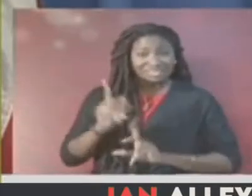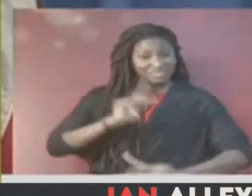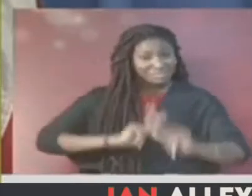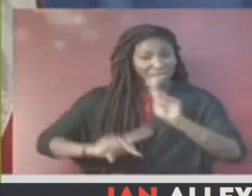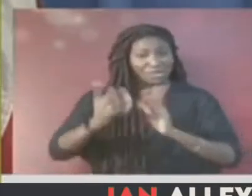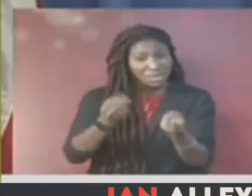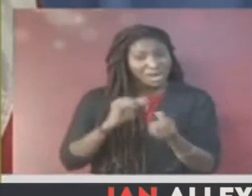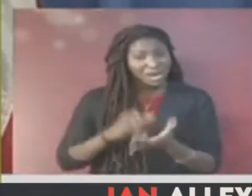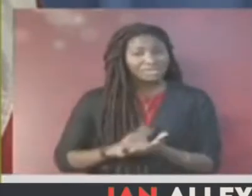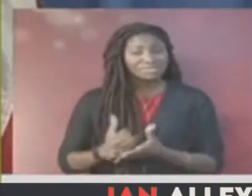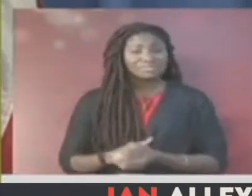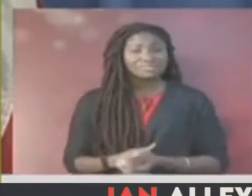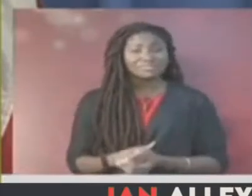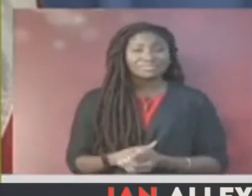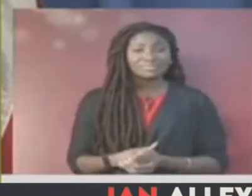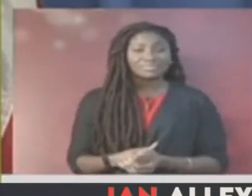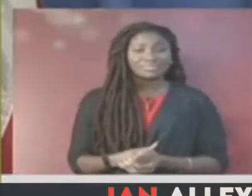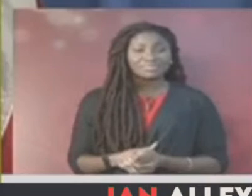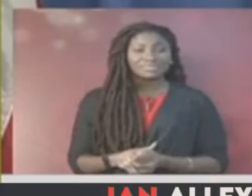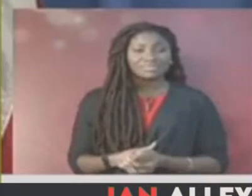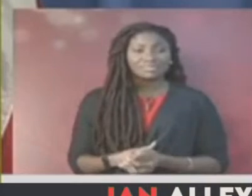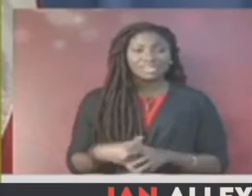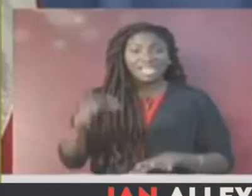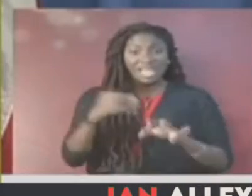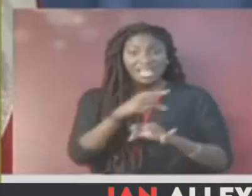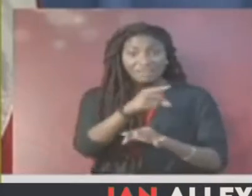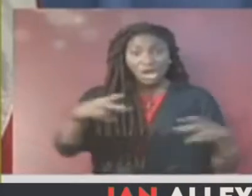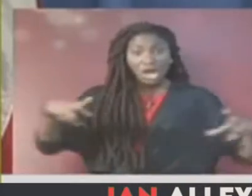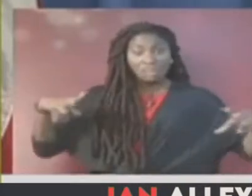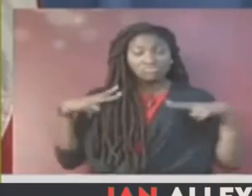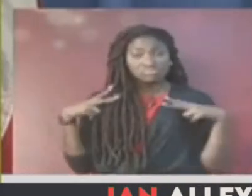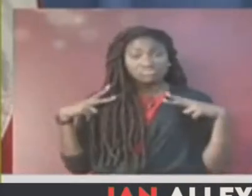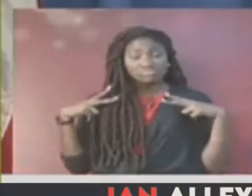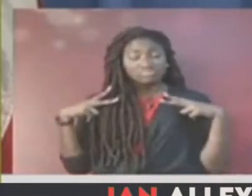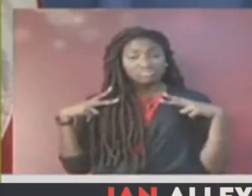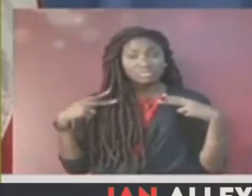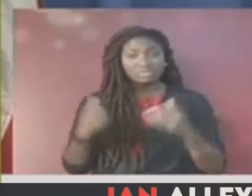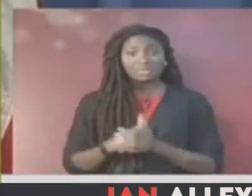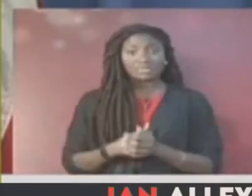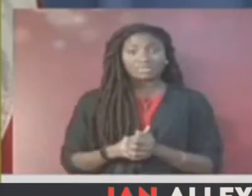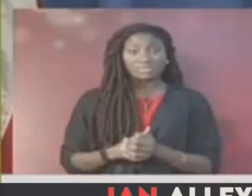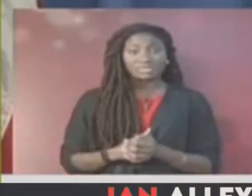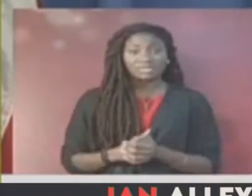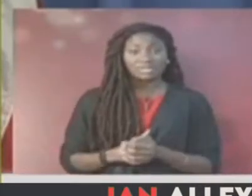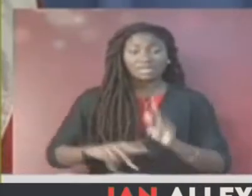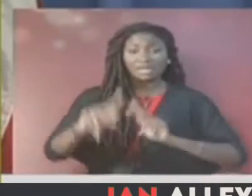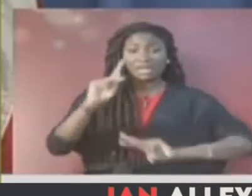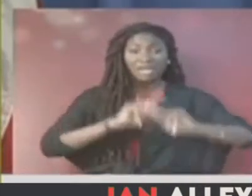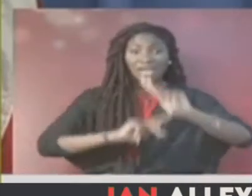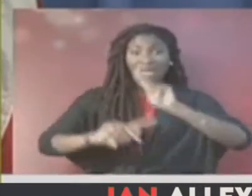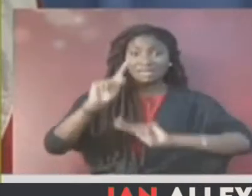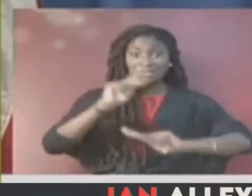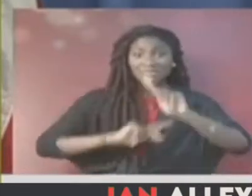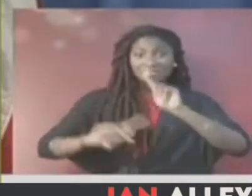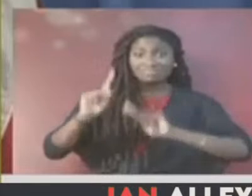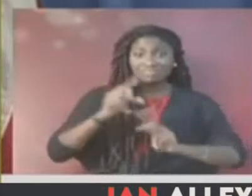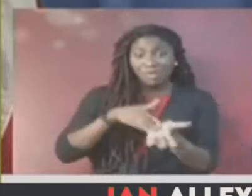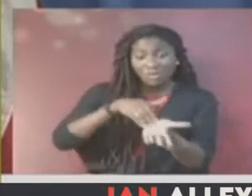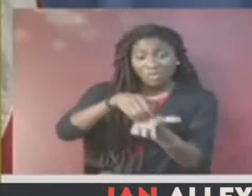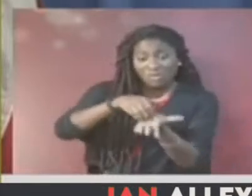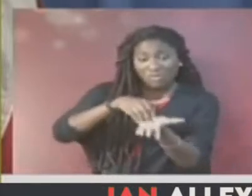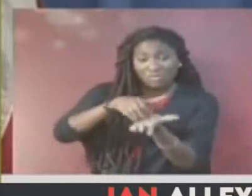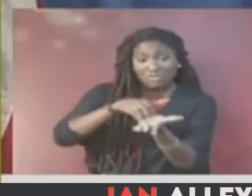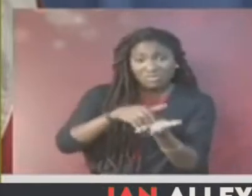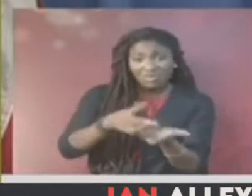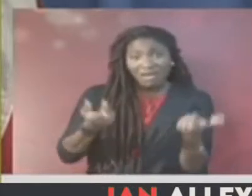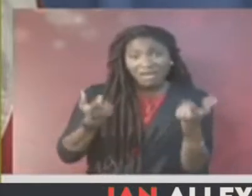you take that laissez-faire approach with the virus at this stage, when the human population is not building up antibodies to be able to fight with some